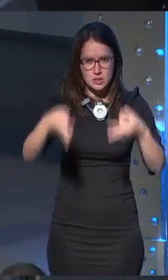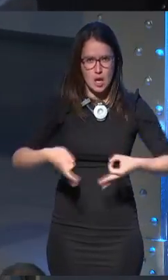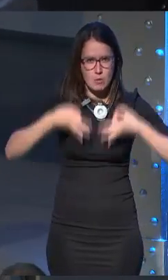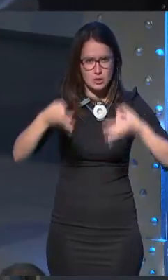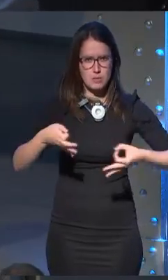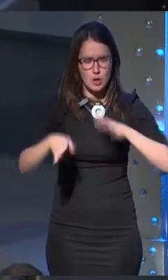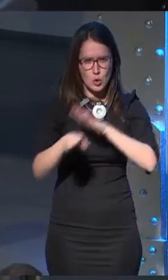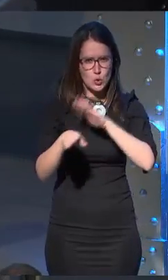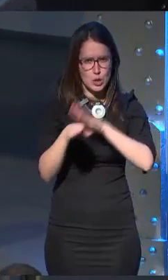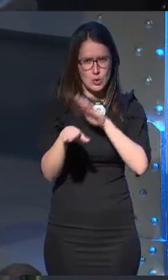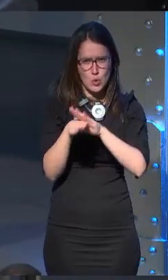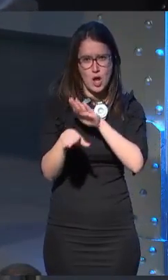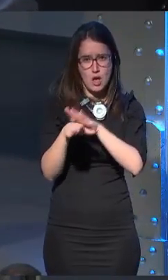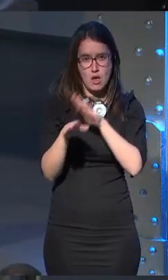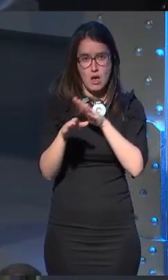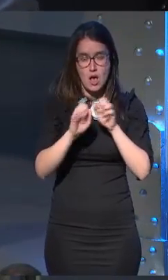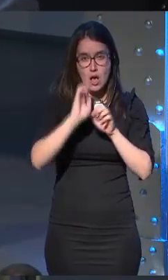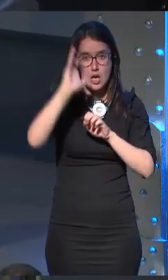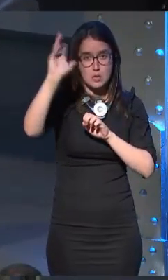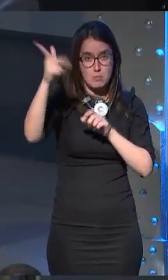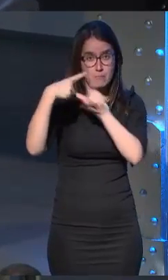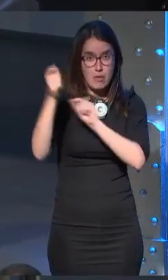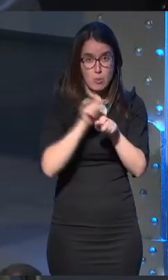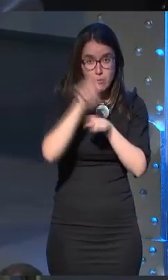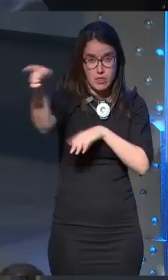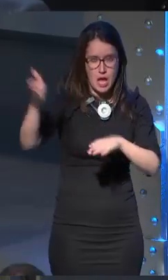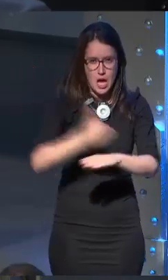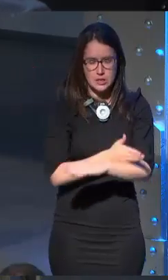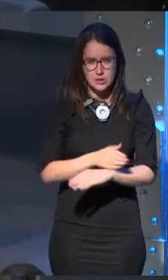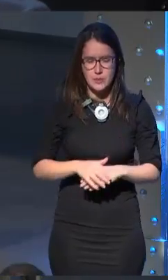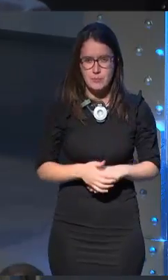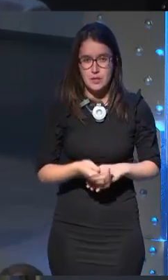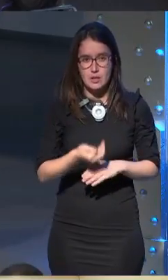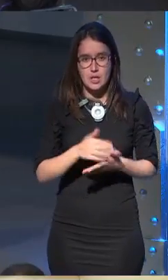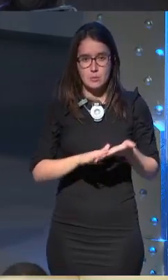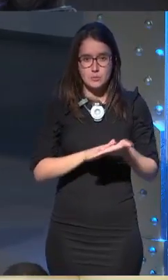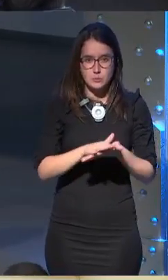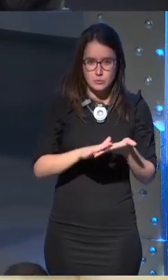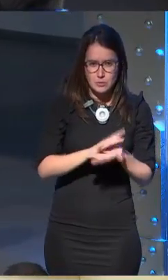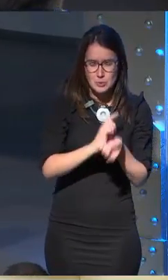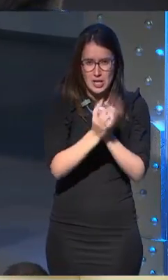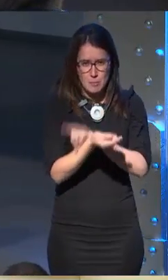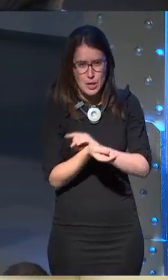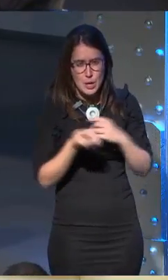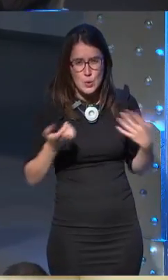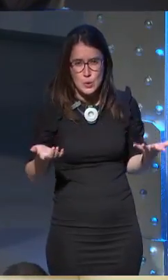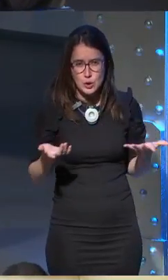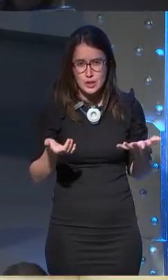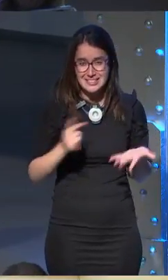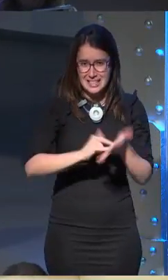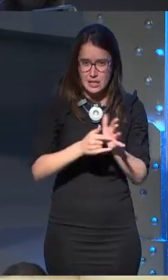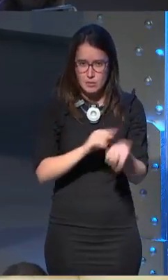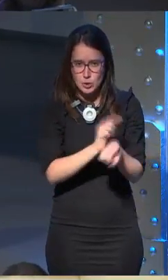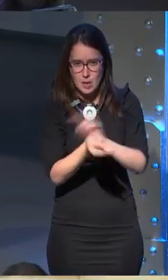go into space. So it's traditions on both sides. Le funcionó a Yuri Gagarin y porque So Yuri Gagarin was thrilled about that